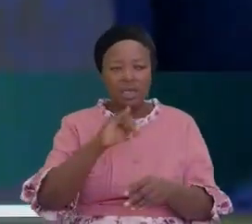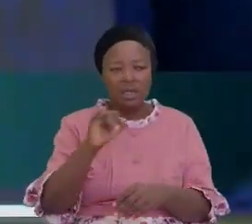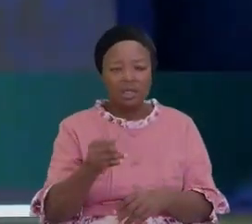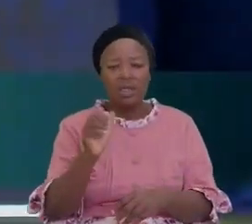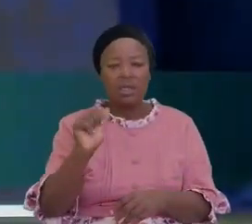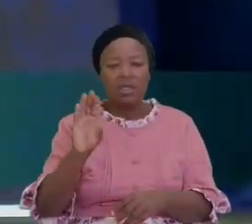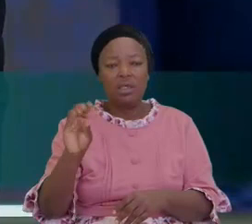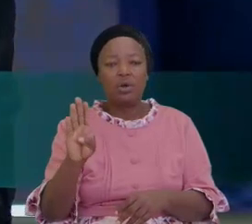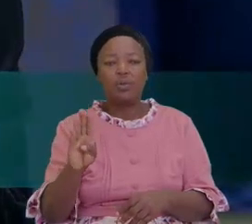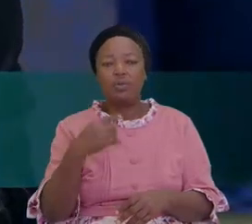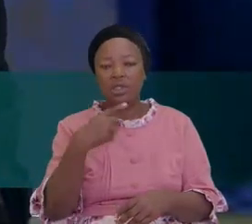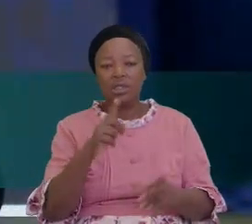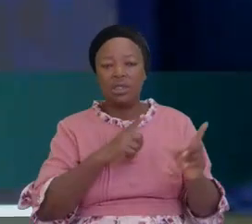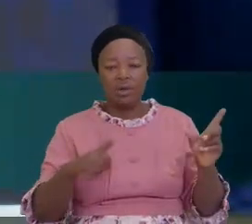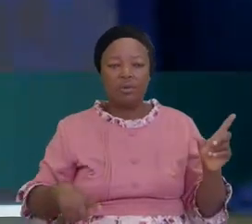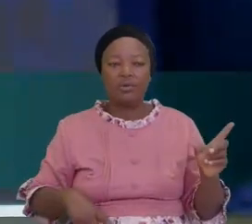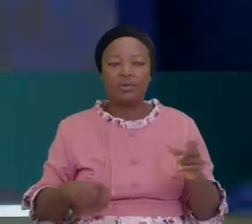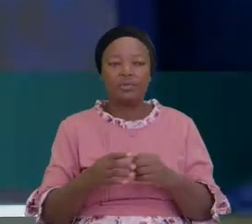the Lord.